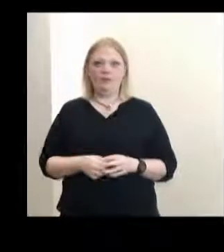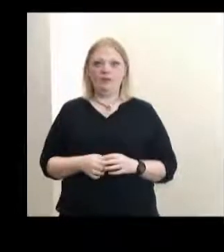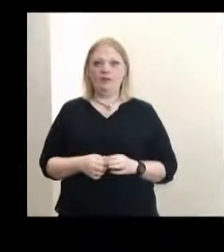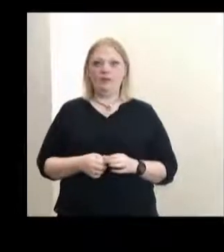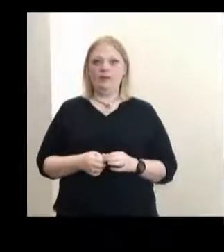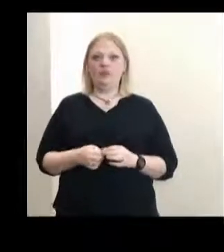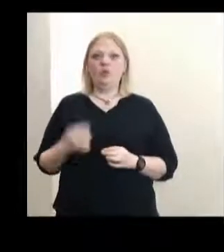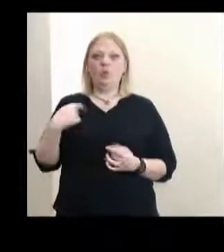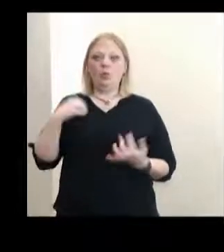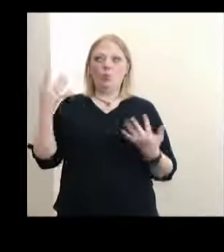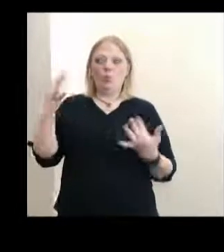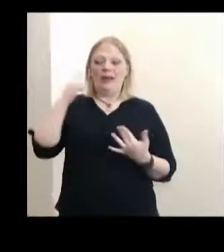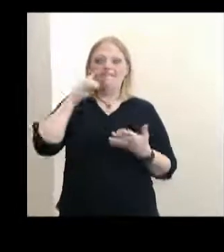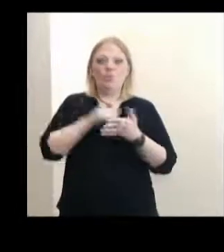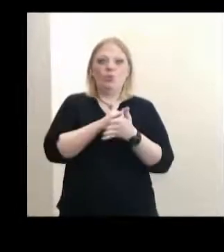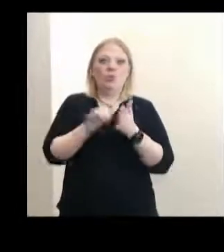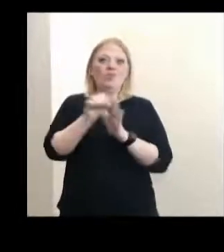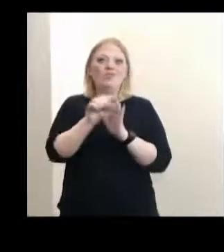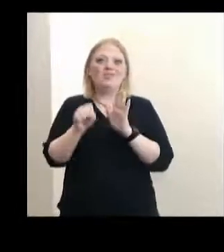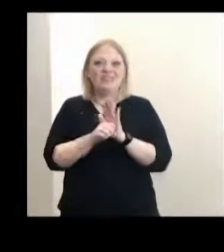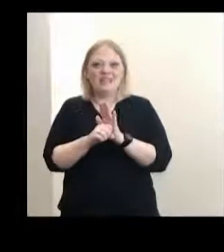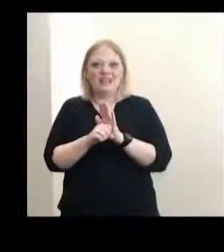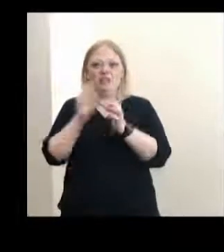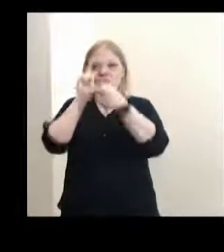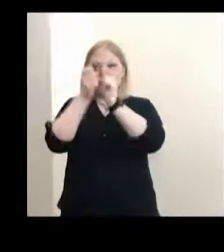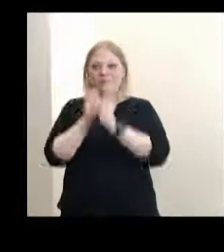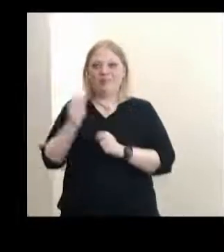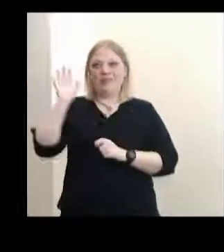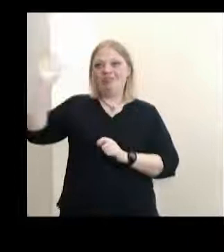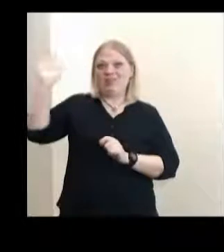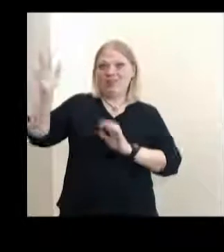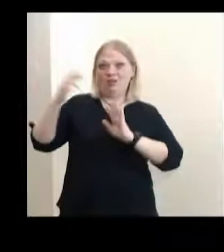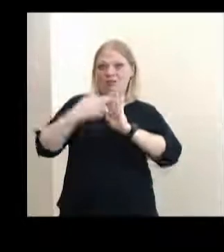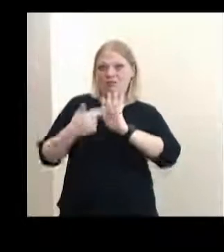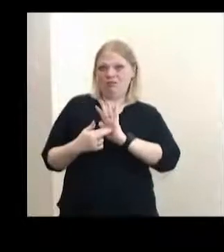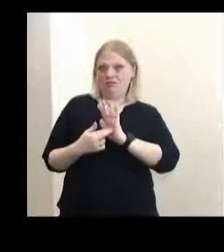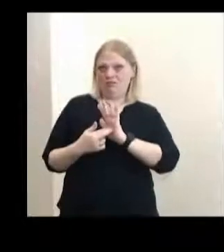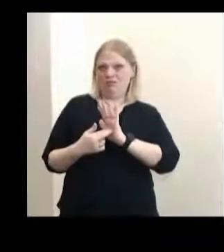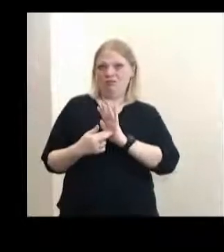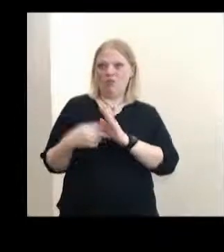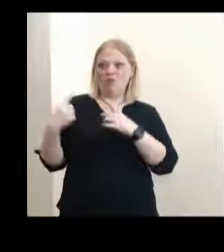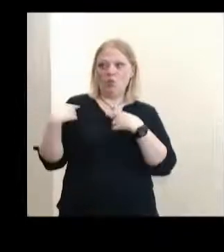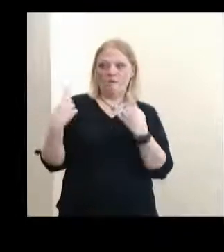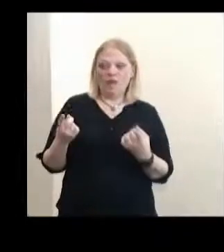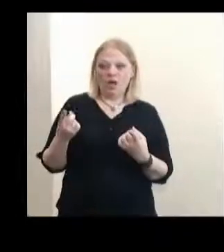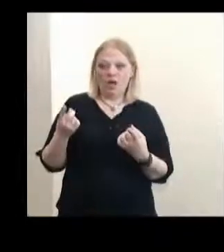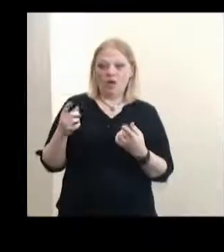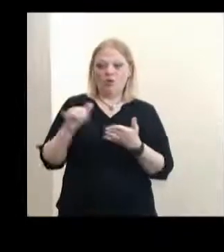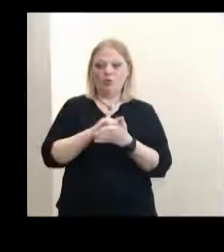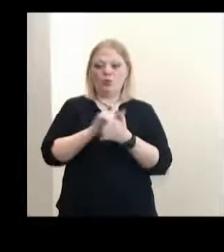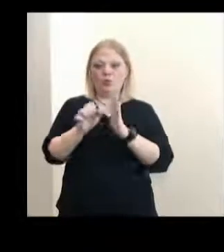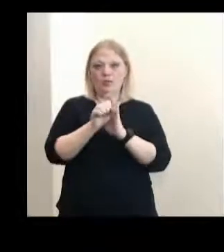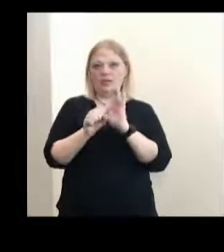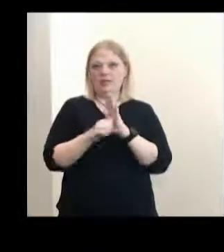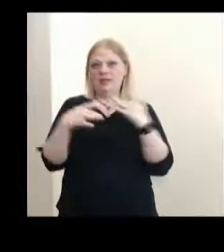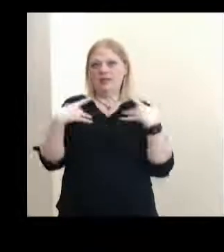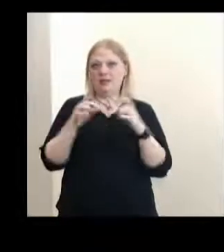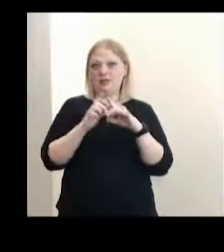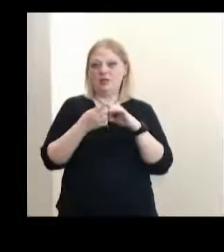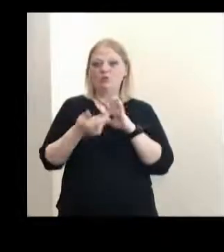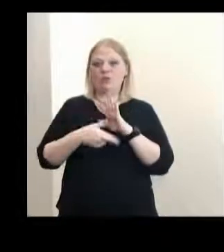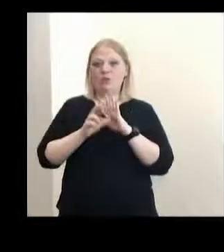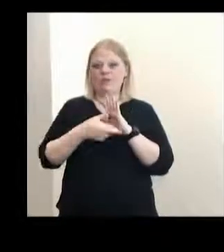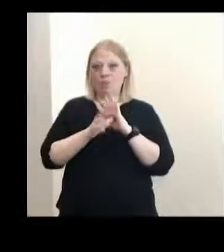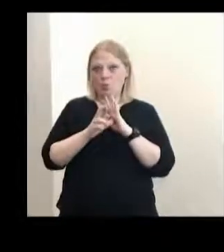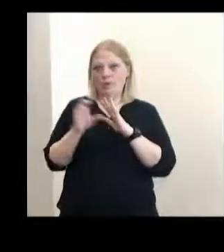We're waiting for New York State to revise its guidance. So far, New York State Health Department has been reviewing CDC's